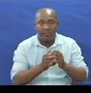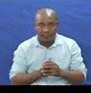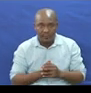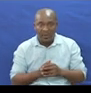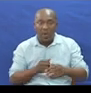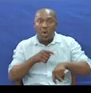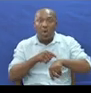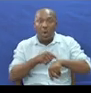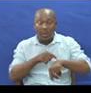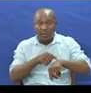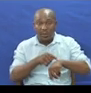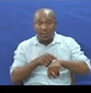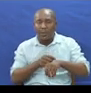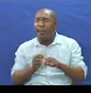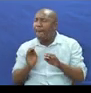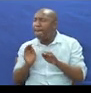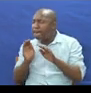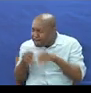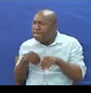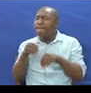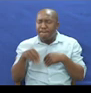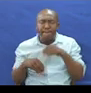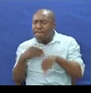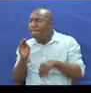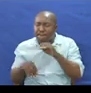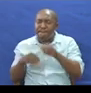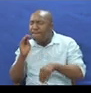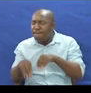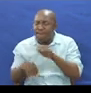while Tutu was chasing it.